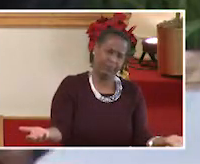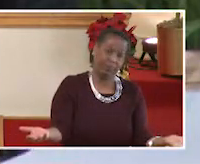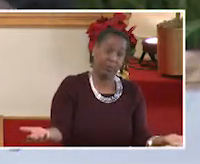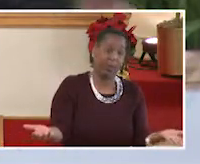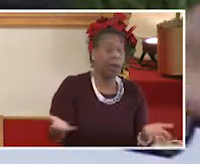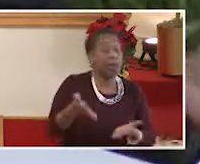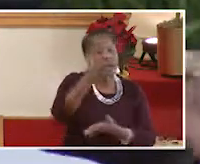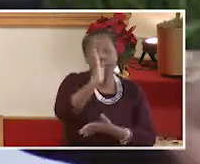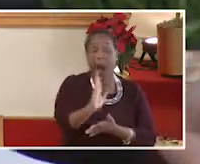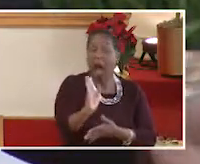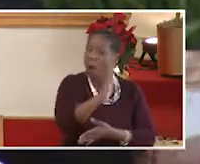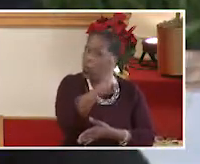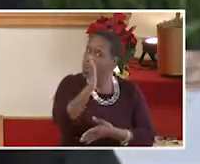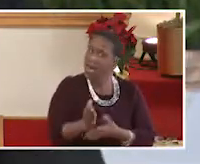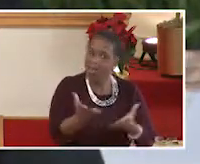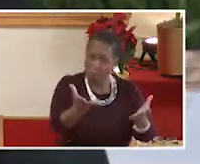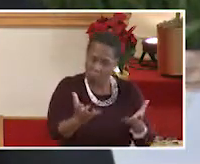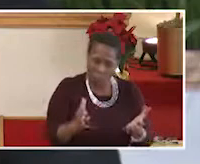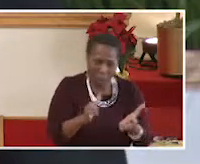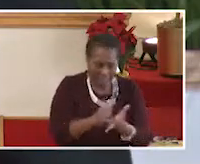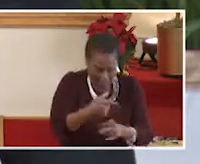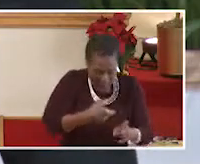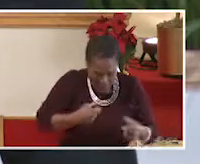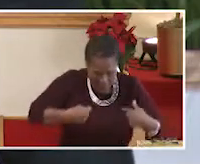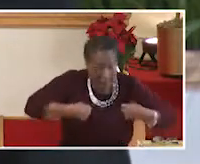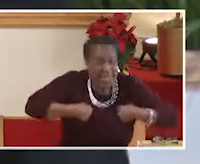that God would never want that of me.